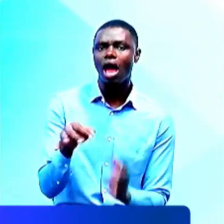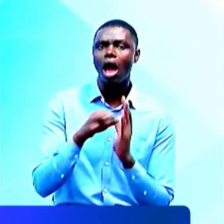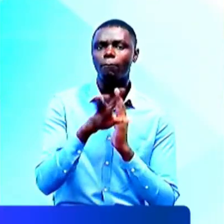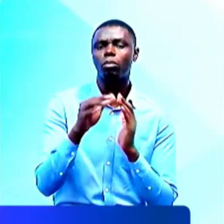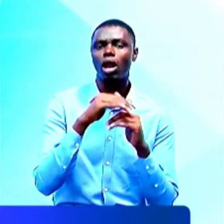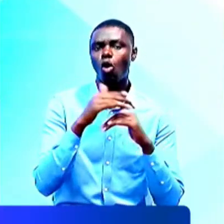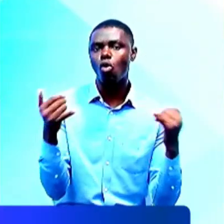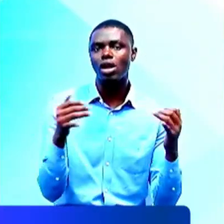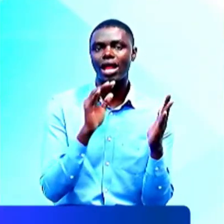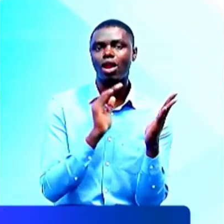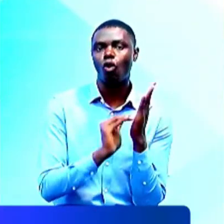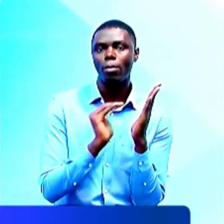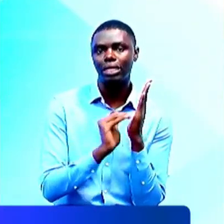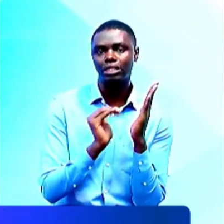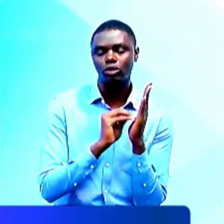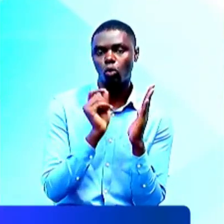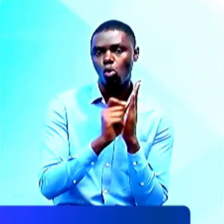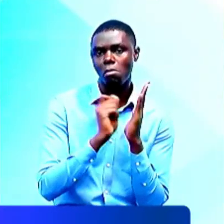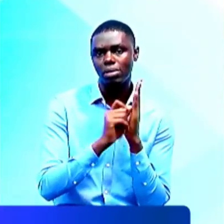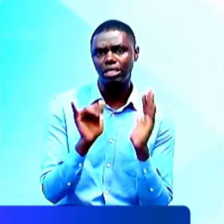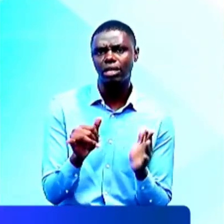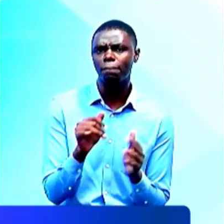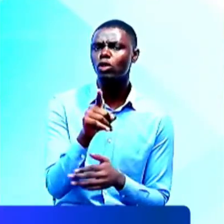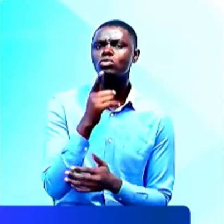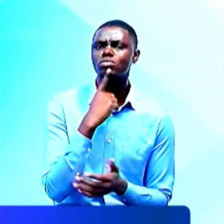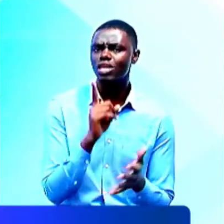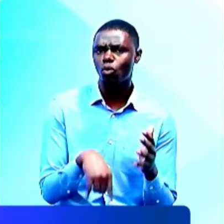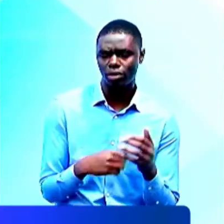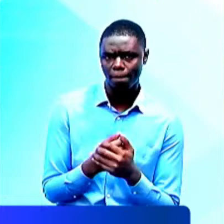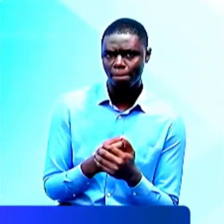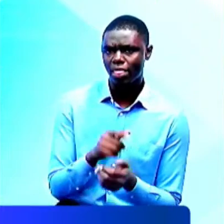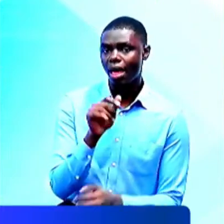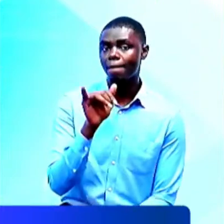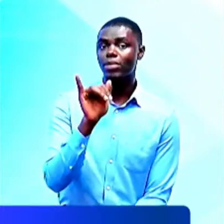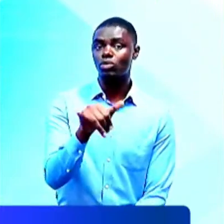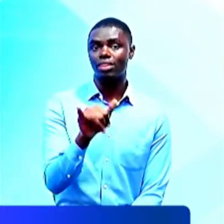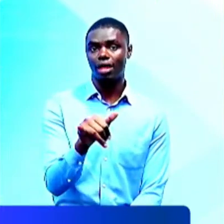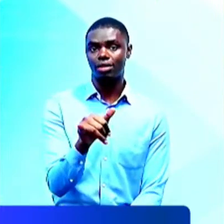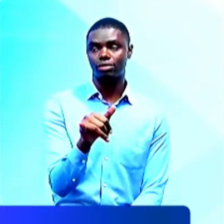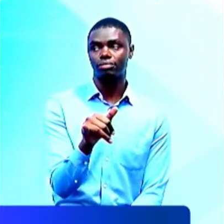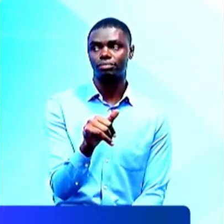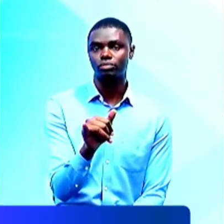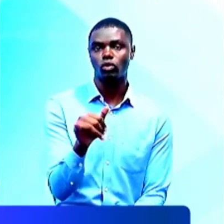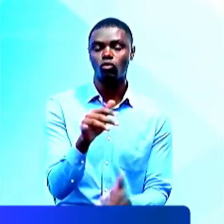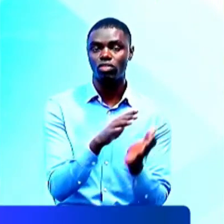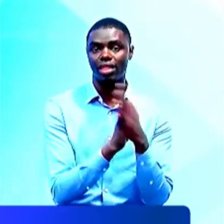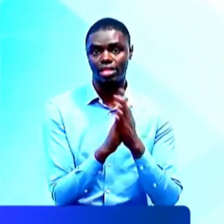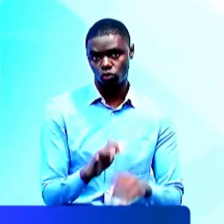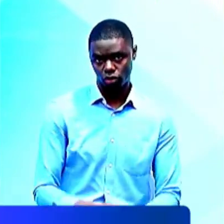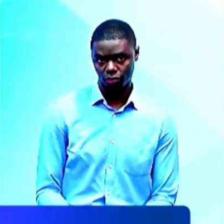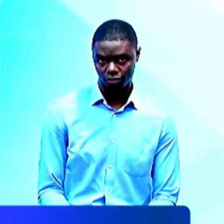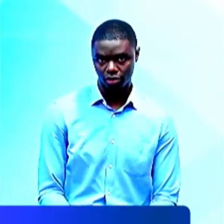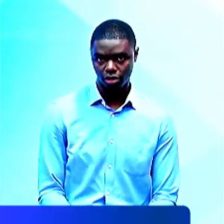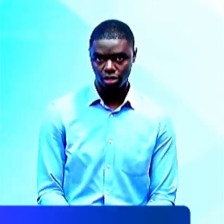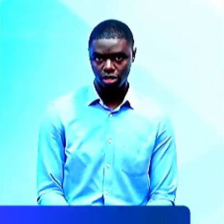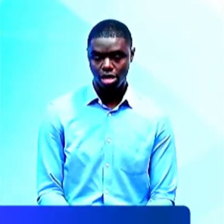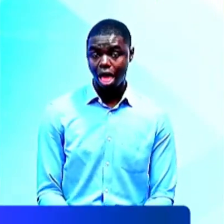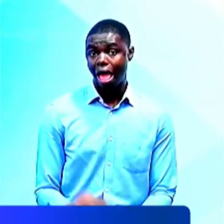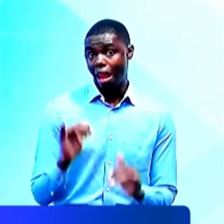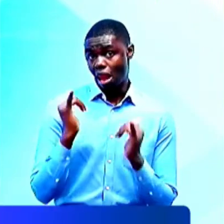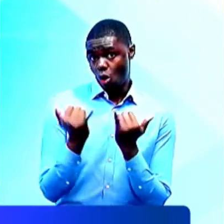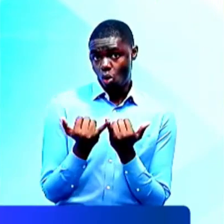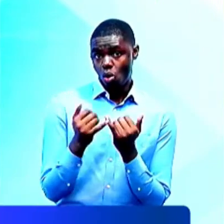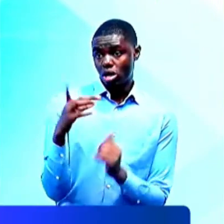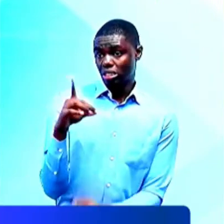online commentator. What do you have to make of this story? Given that